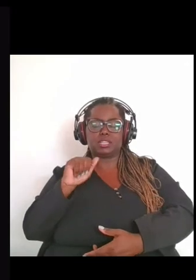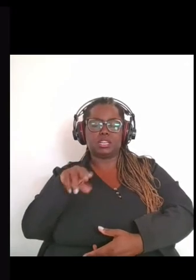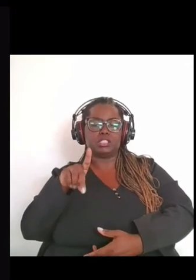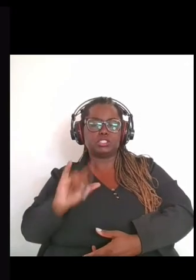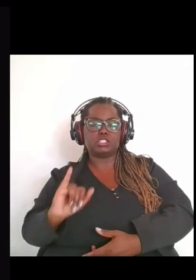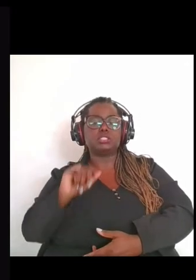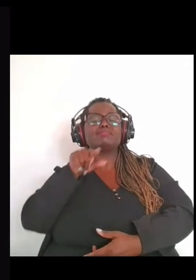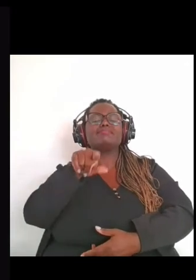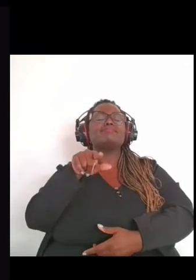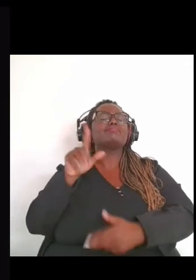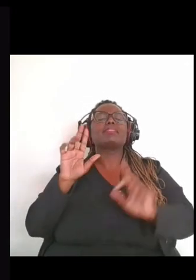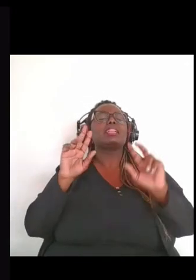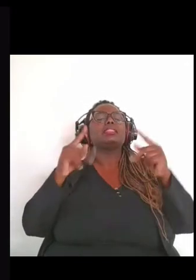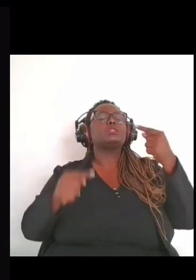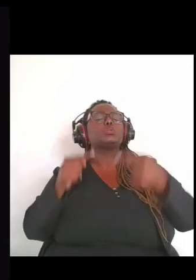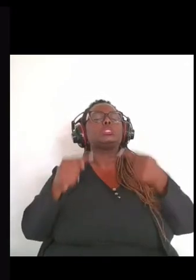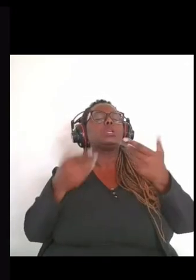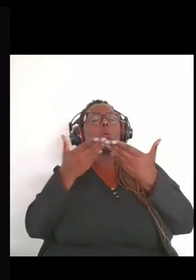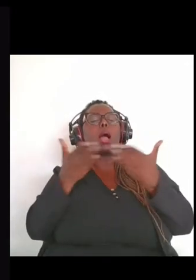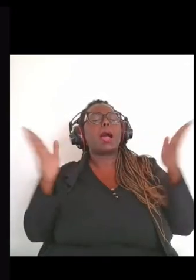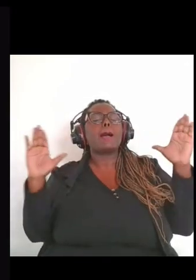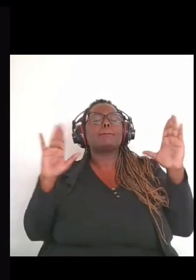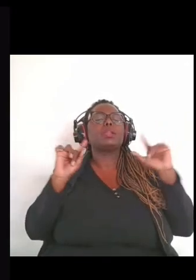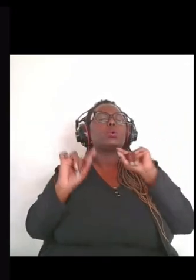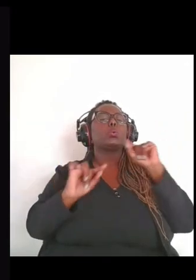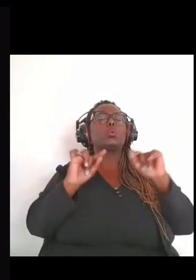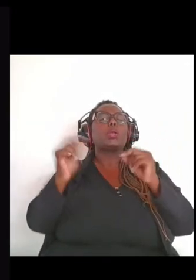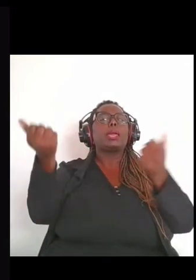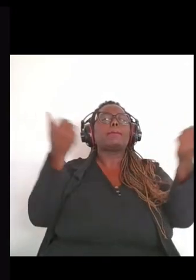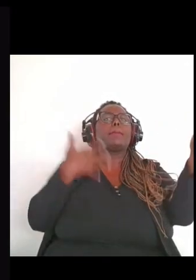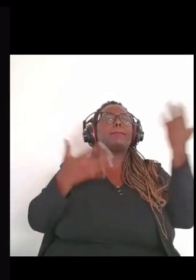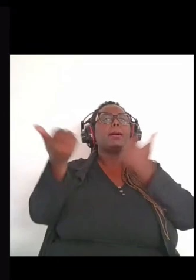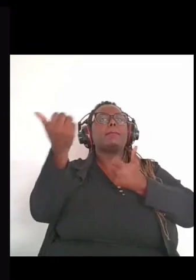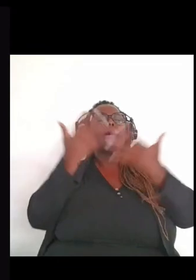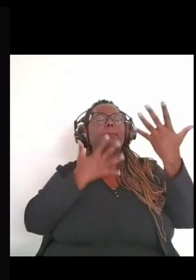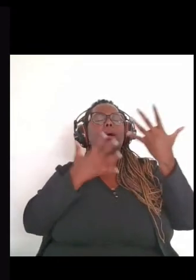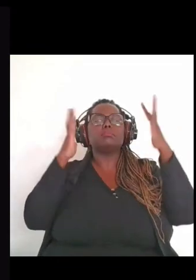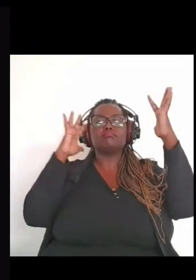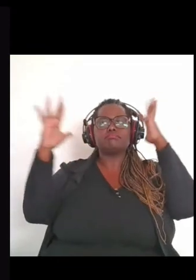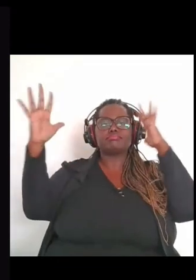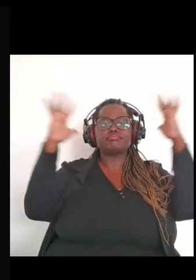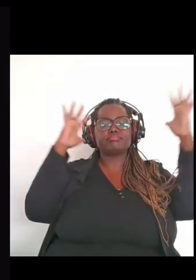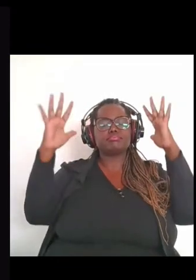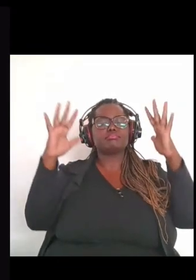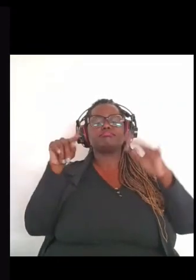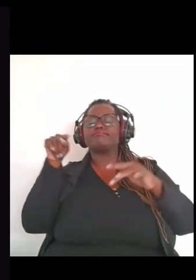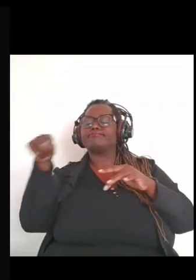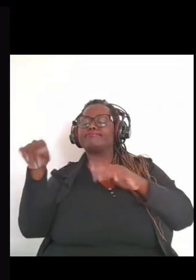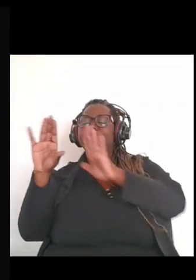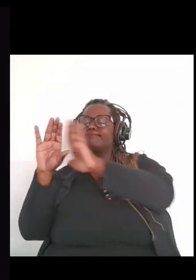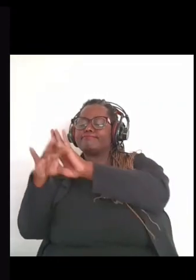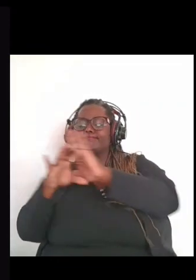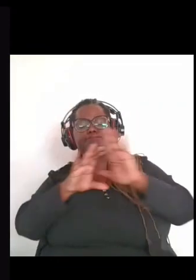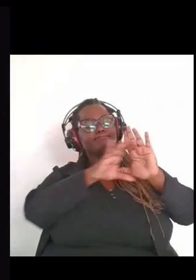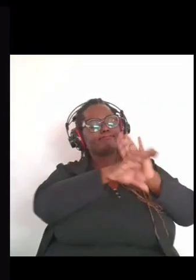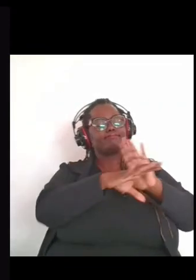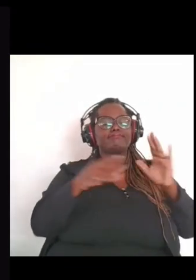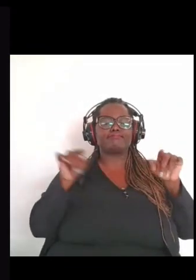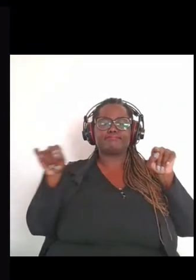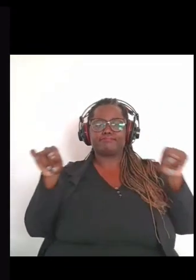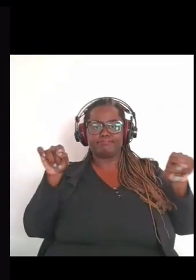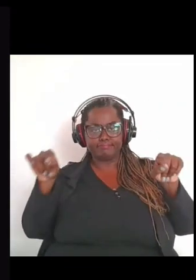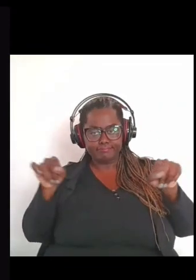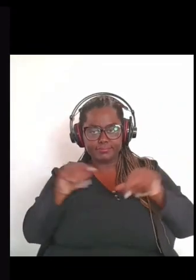two ideas together so for me that yeah I think that would be a generative concept rather than just